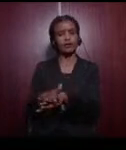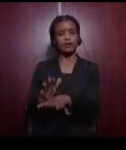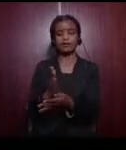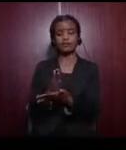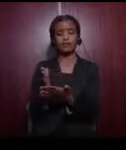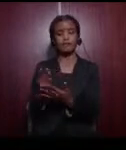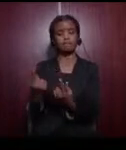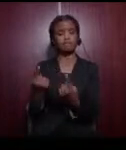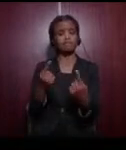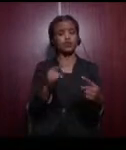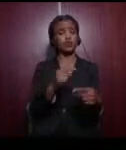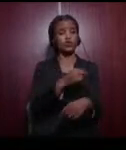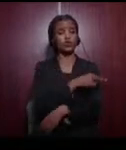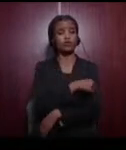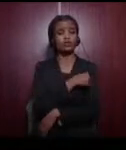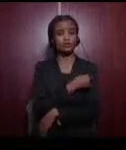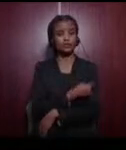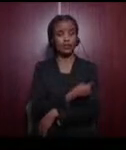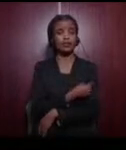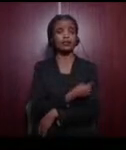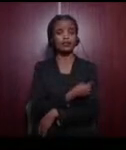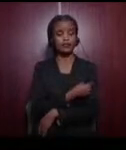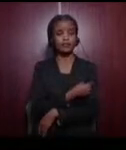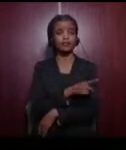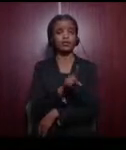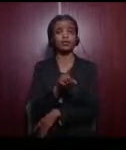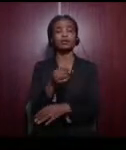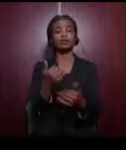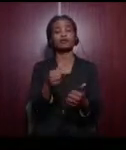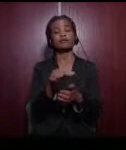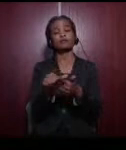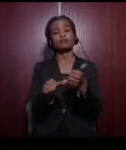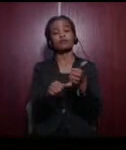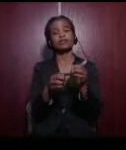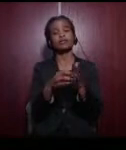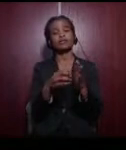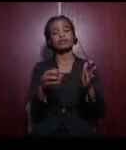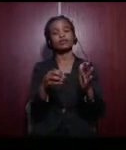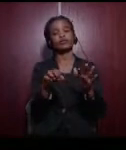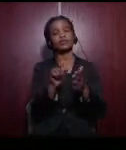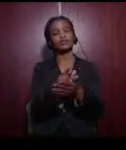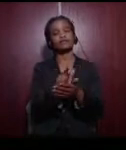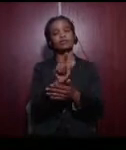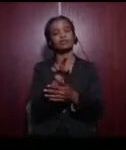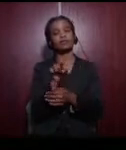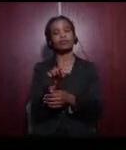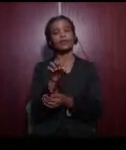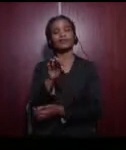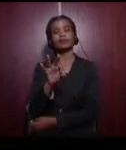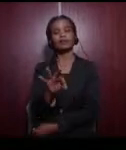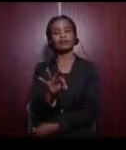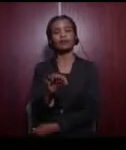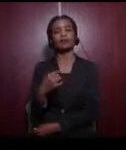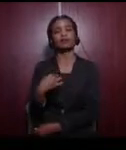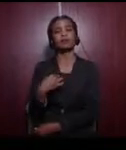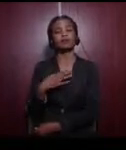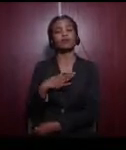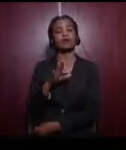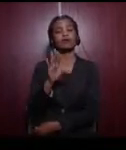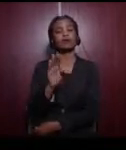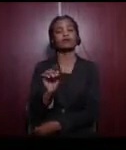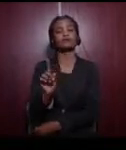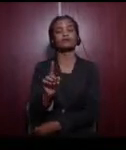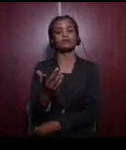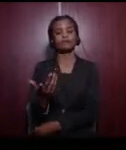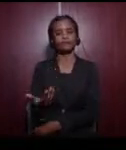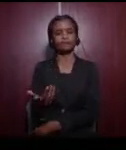stuff. So, and then under the section 17.3, I would like to ask that only appointing